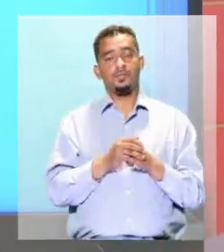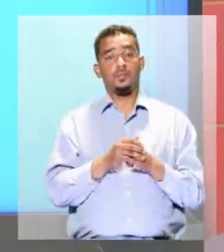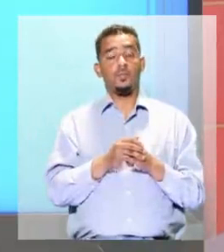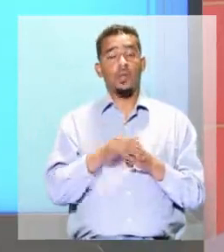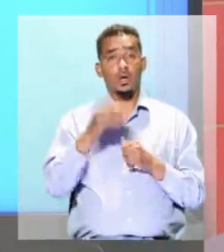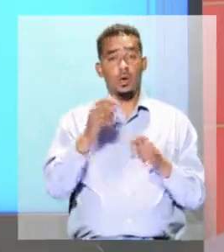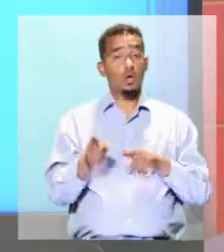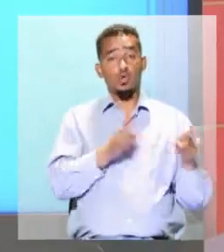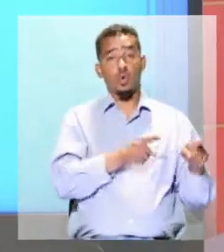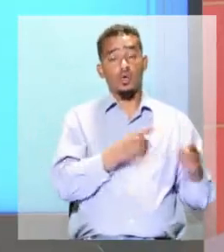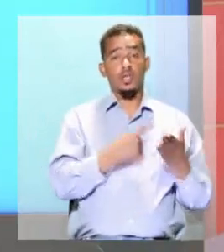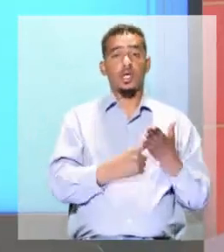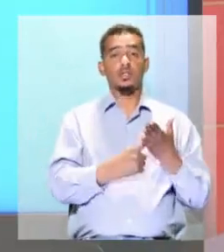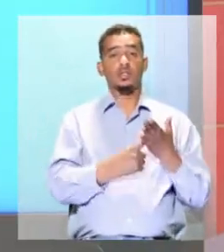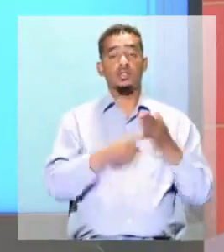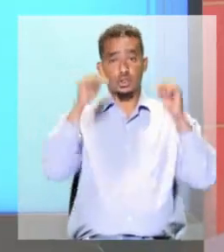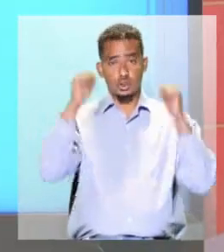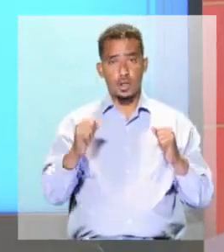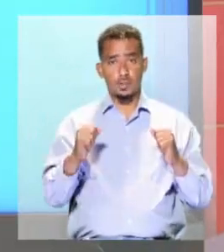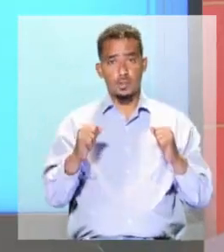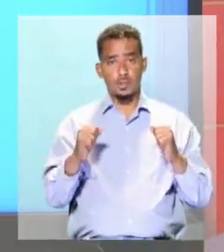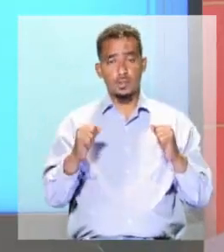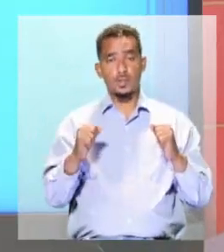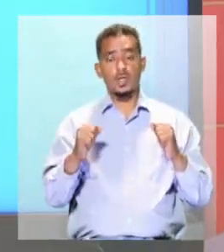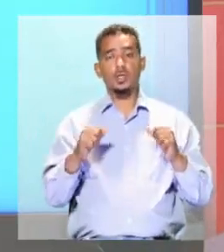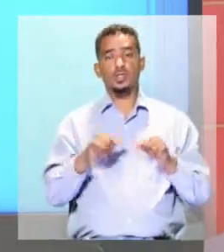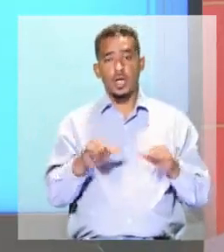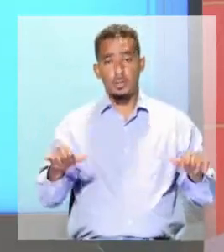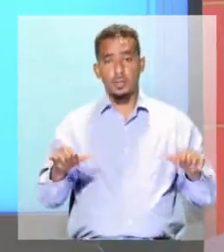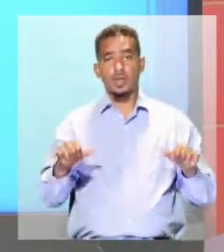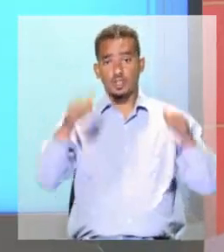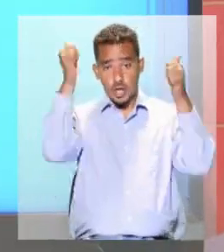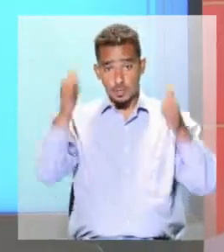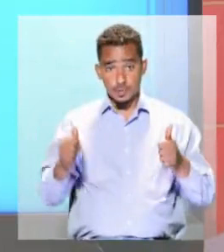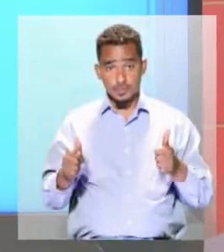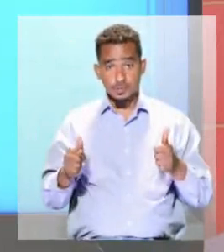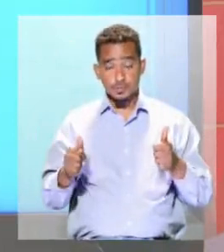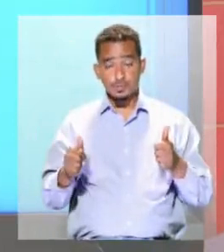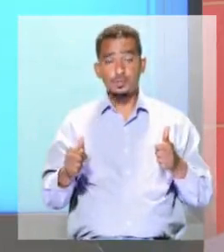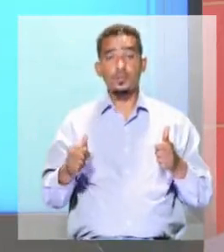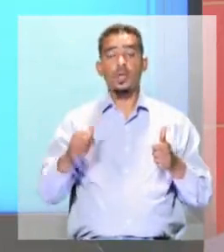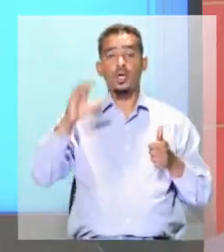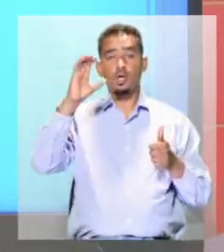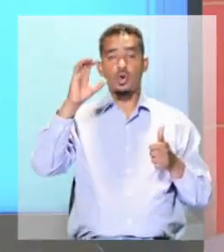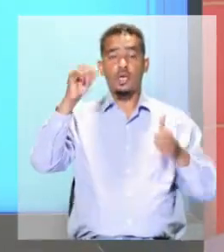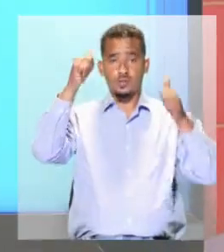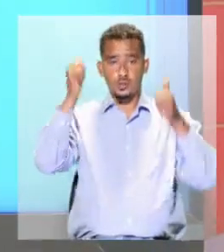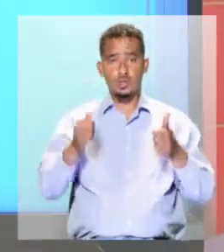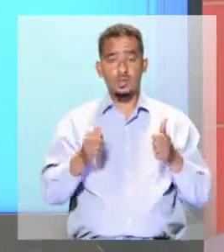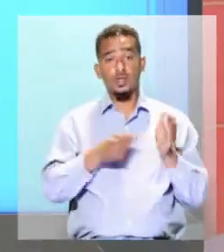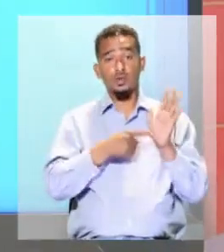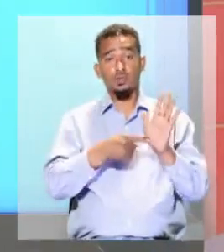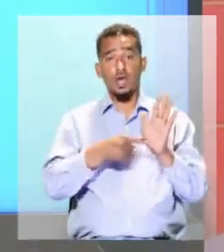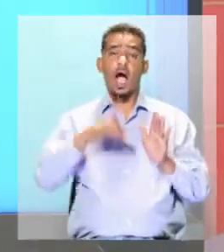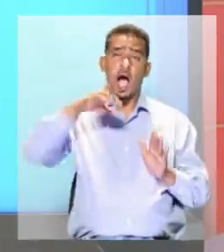And also it has shape, it has concave or concave shape. The concave side indicates